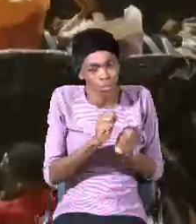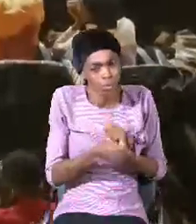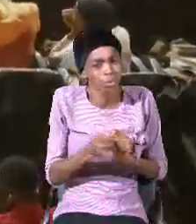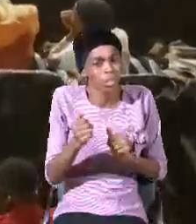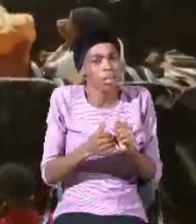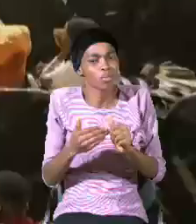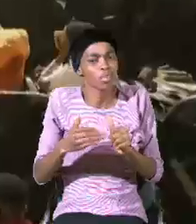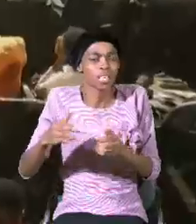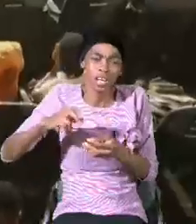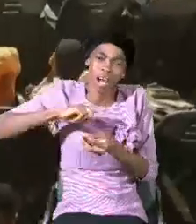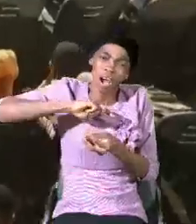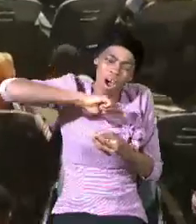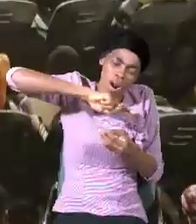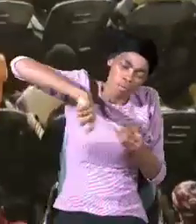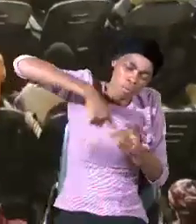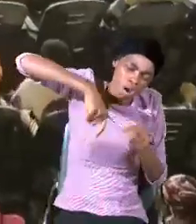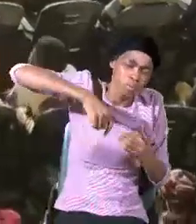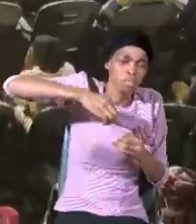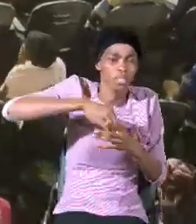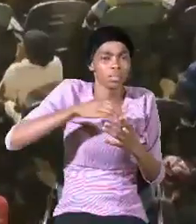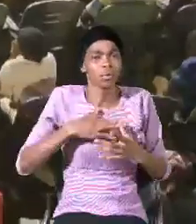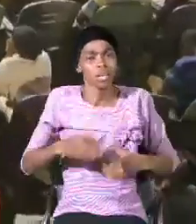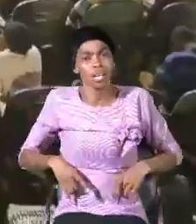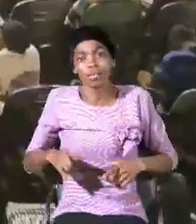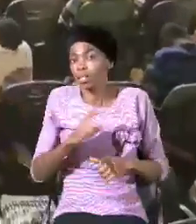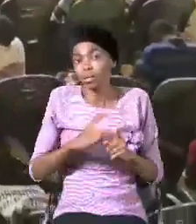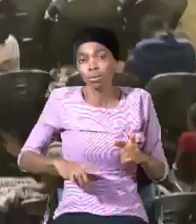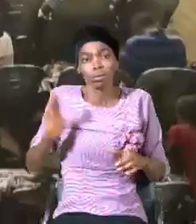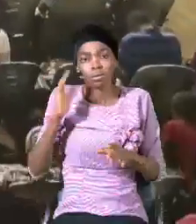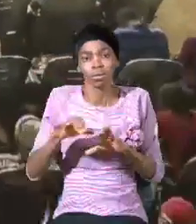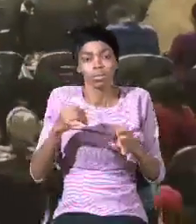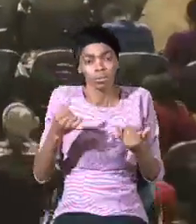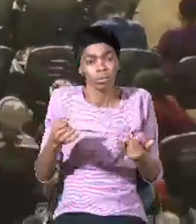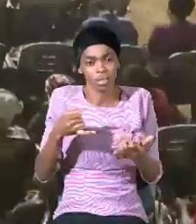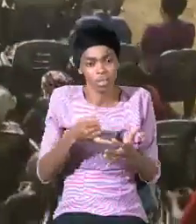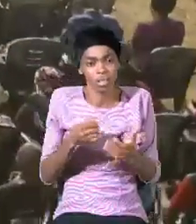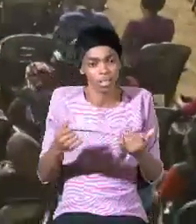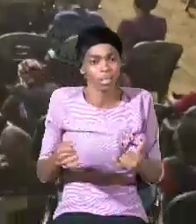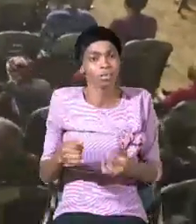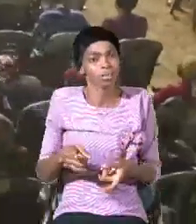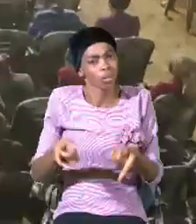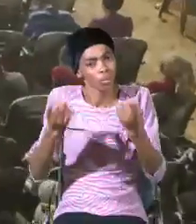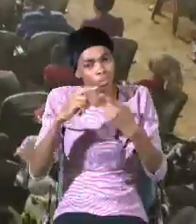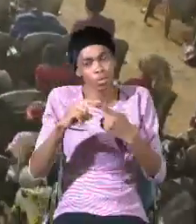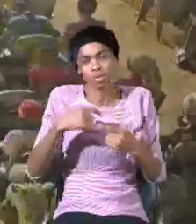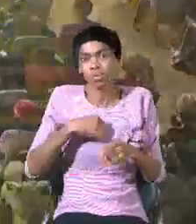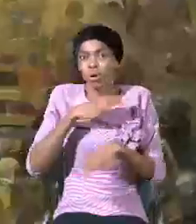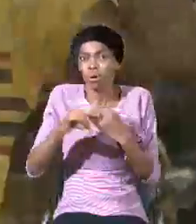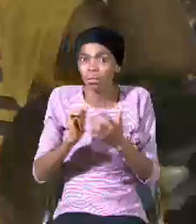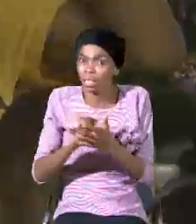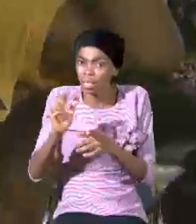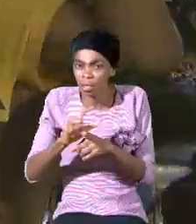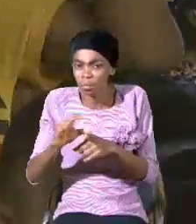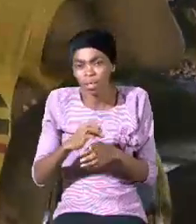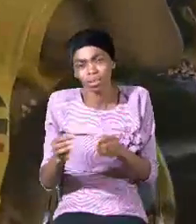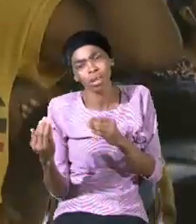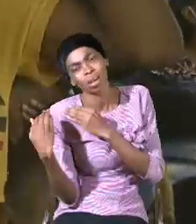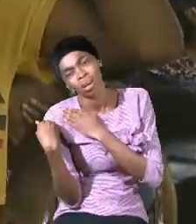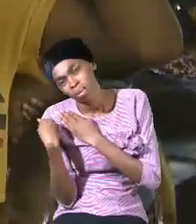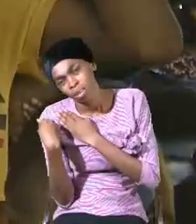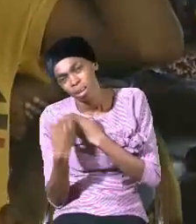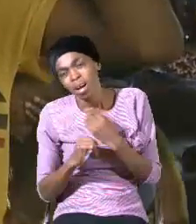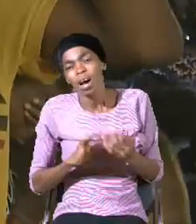my life. You will do it now. Come unto me, all ye that labor and are heavy laden, and I